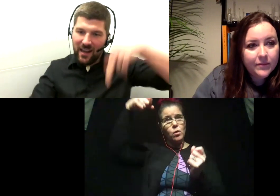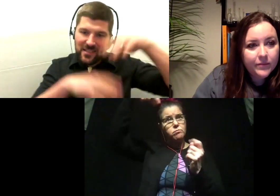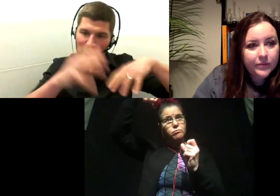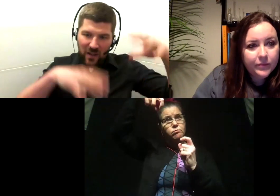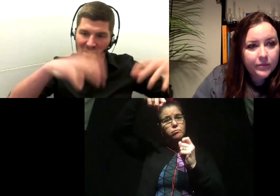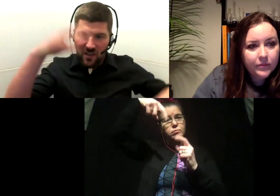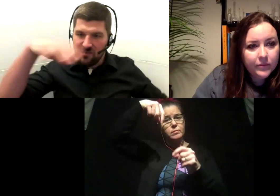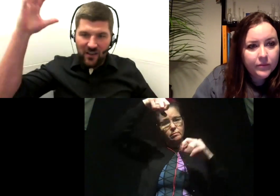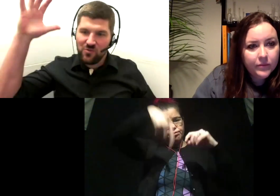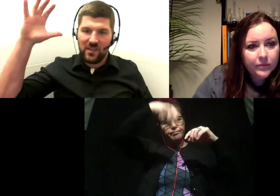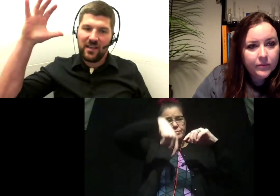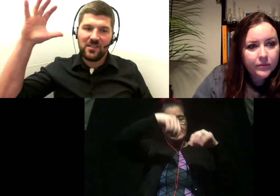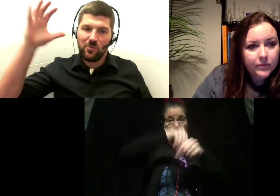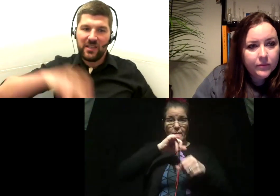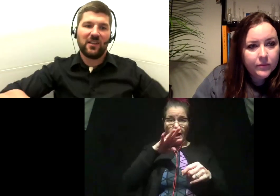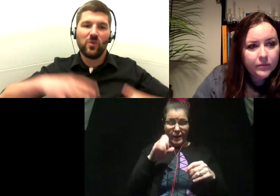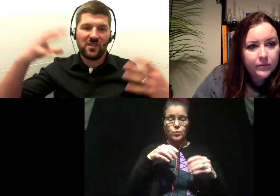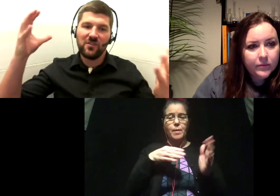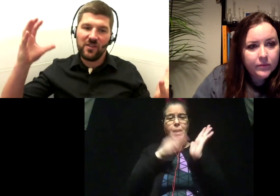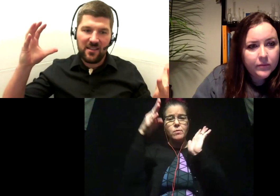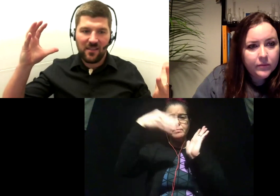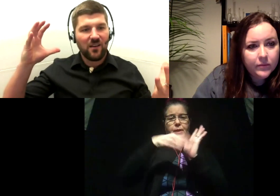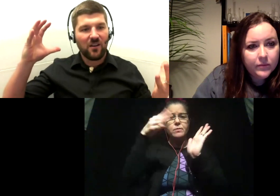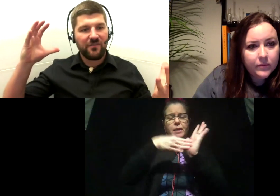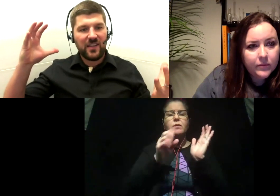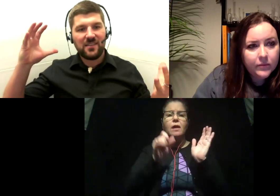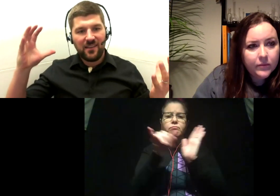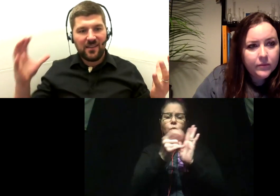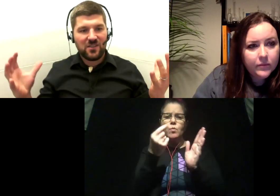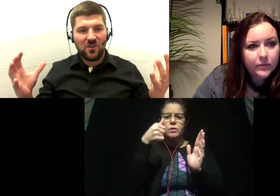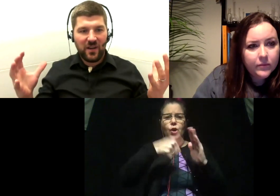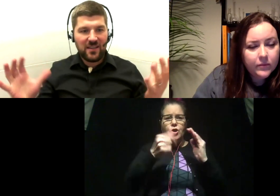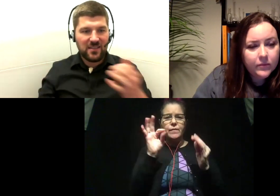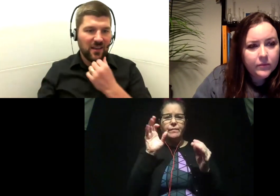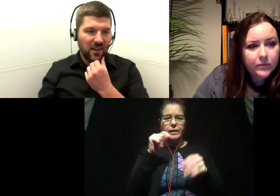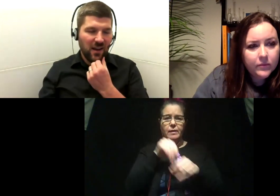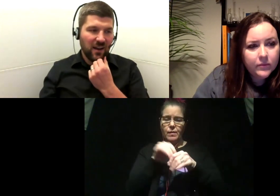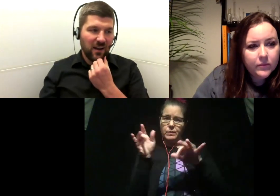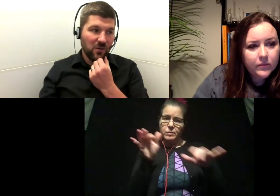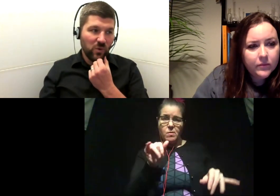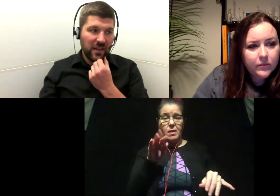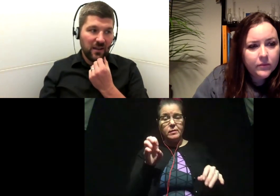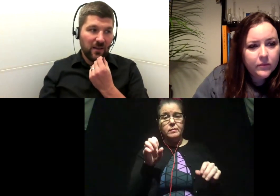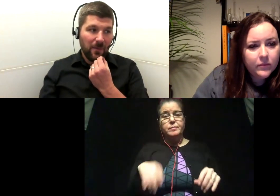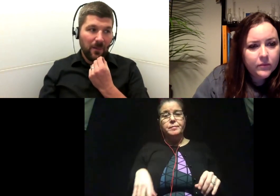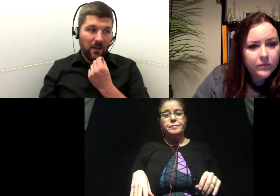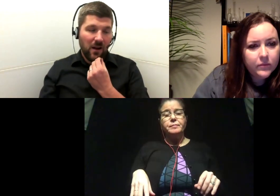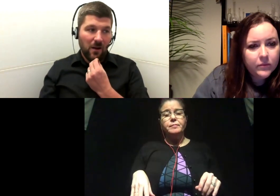into the ice, and it bounces off layers within the ice so we can tell what's underneath our feet in the snow and ice.